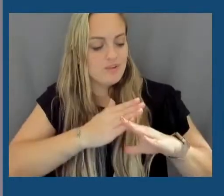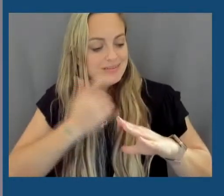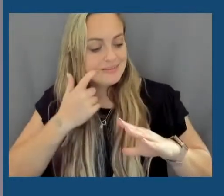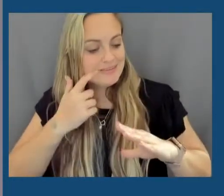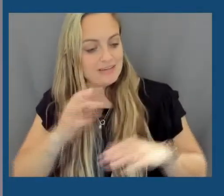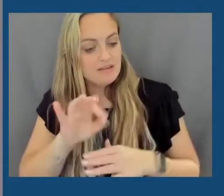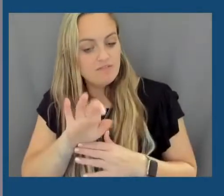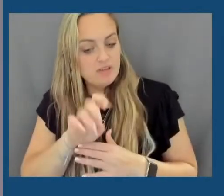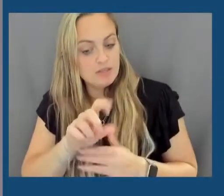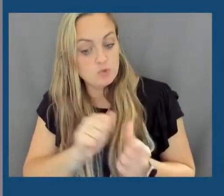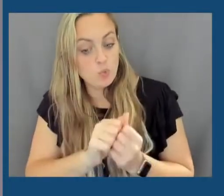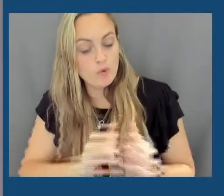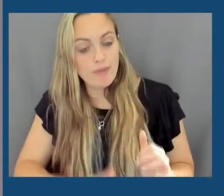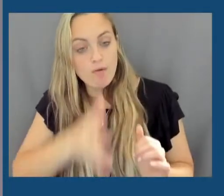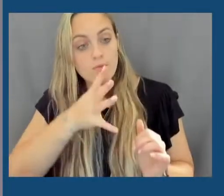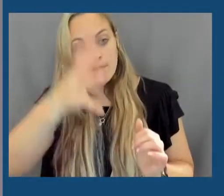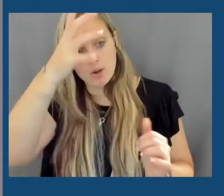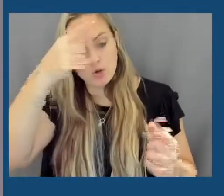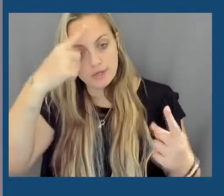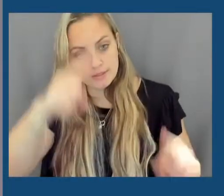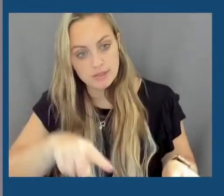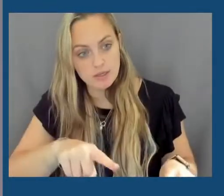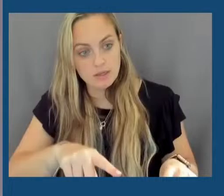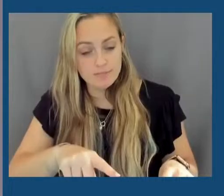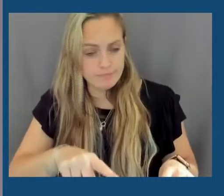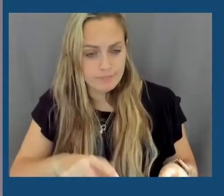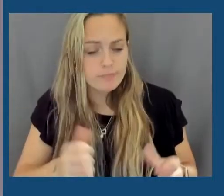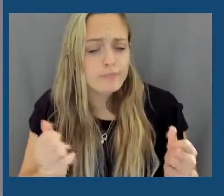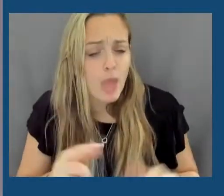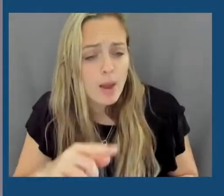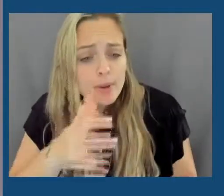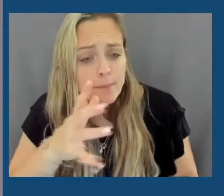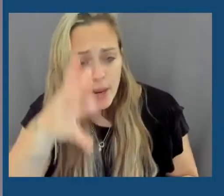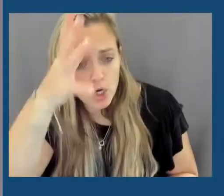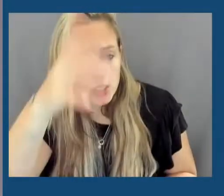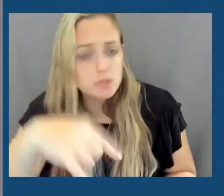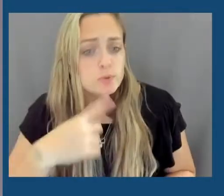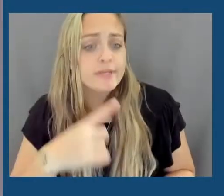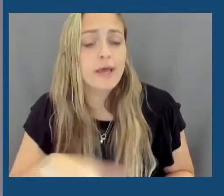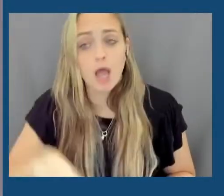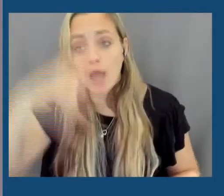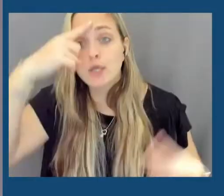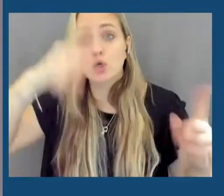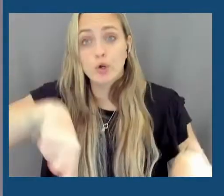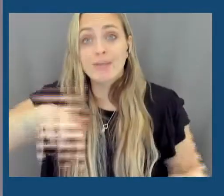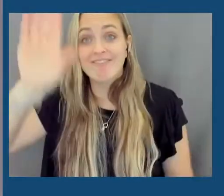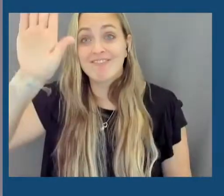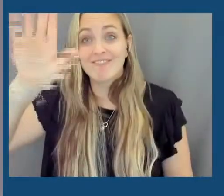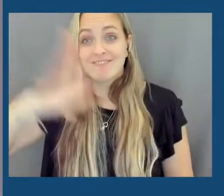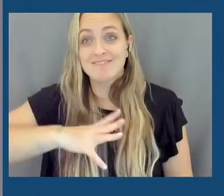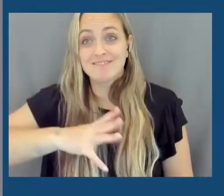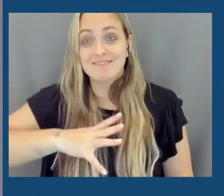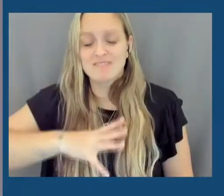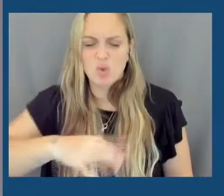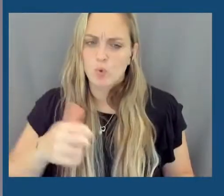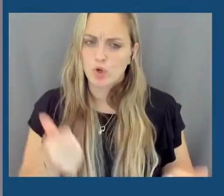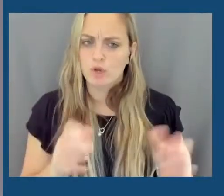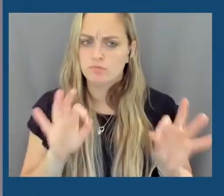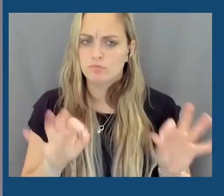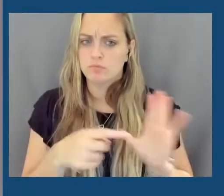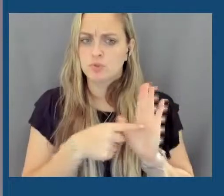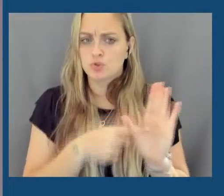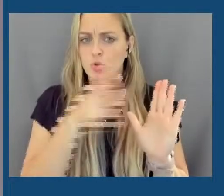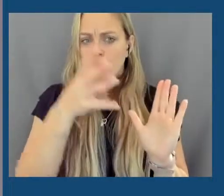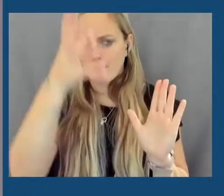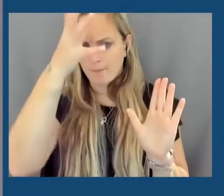Now, name a parent who's going to say, I want my child to have addictive feeds, bombard them all day. I think we're good on that one. We just have to show the parents